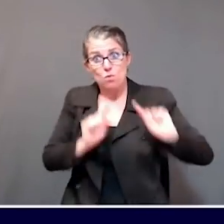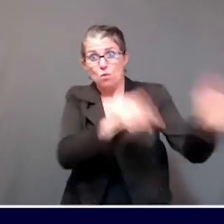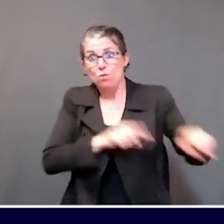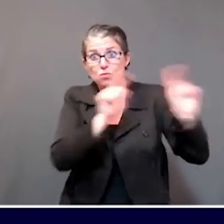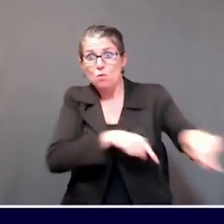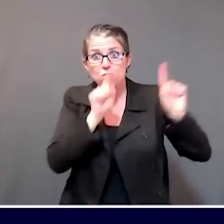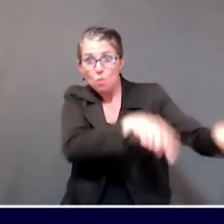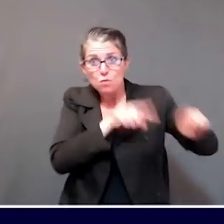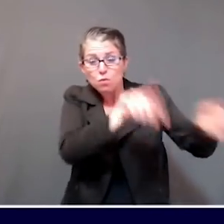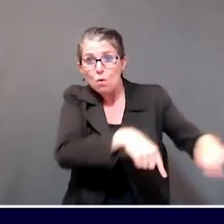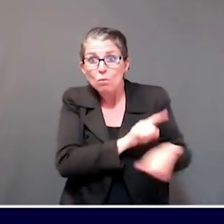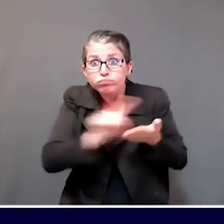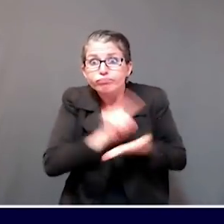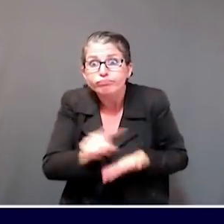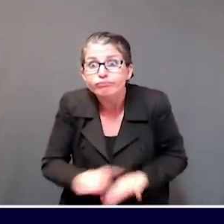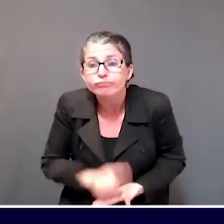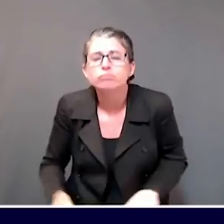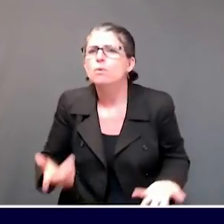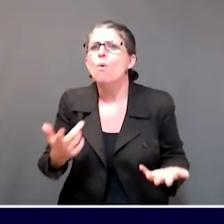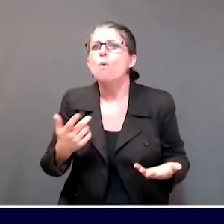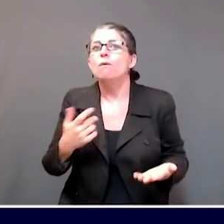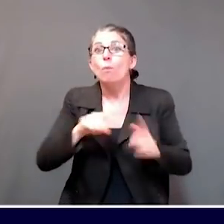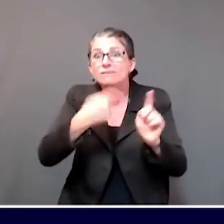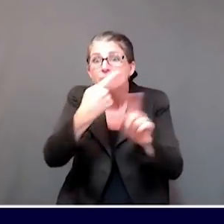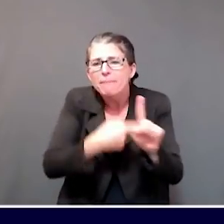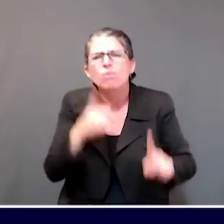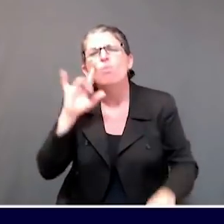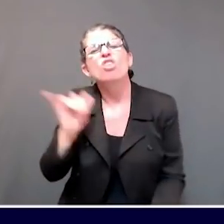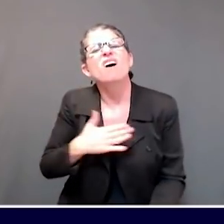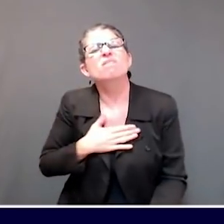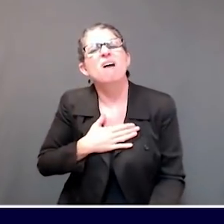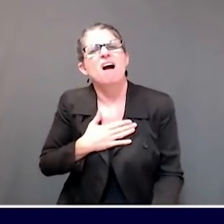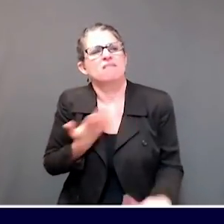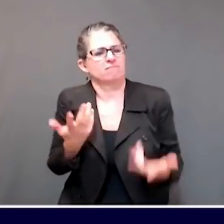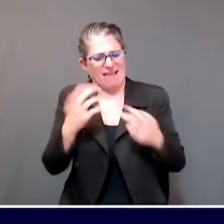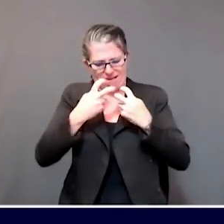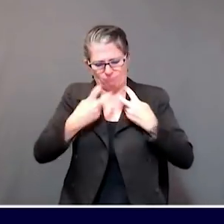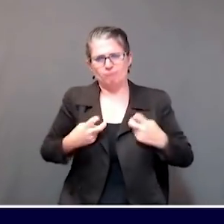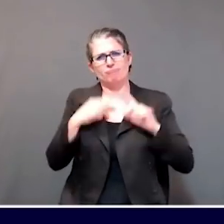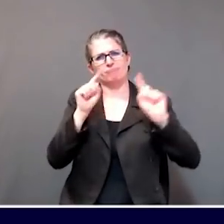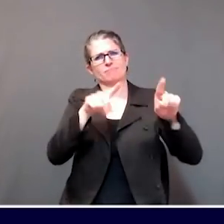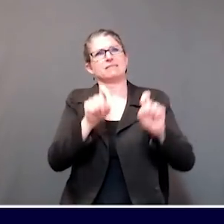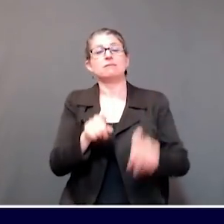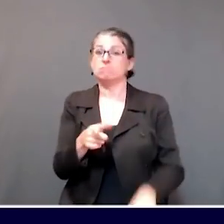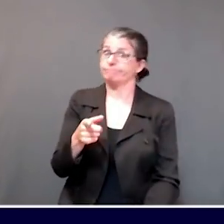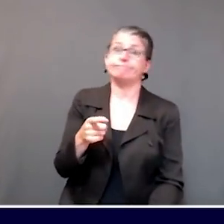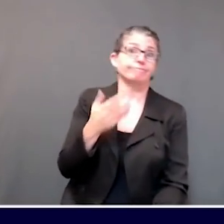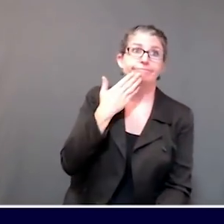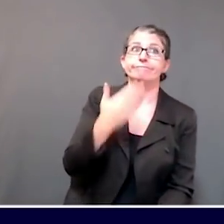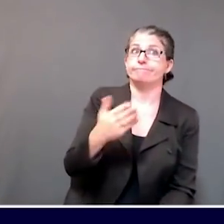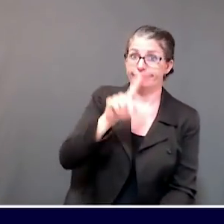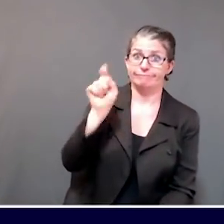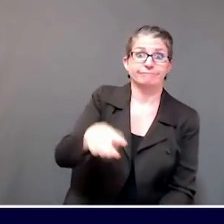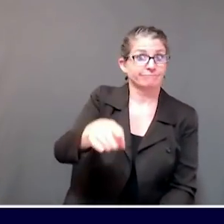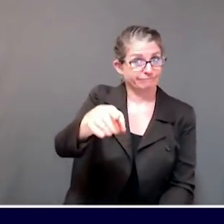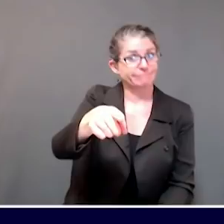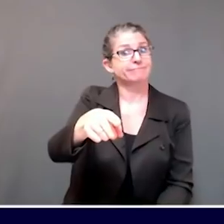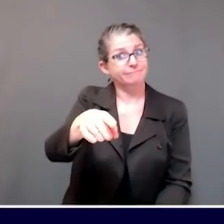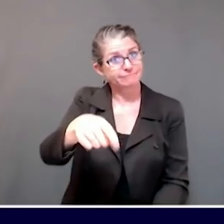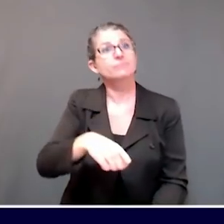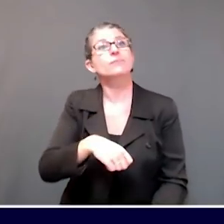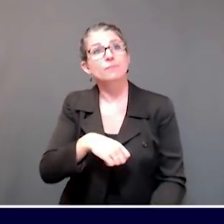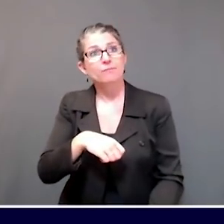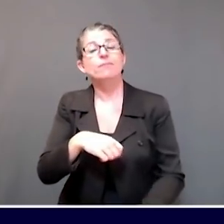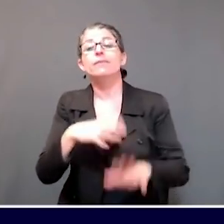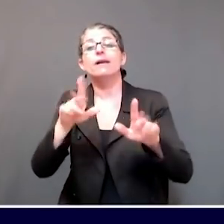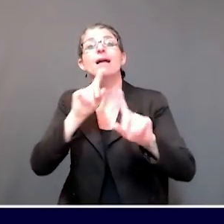tested? So Eric, this is a really good question. And the straight answer is that there's not yet nationwide uniform guidance on this.